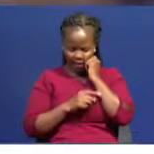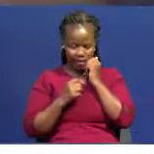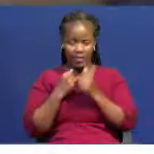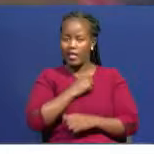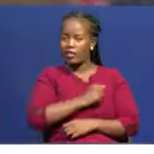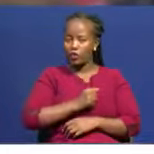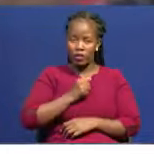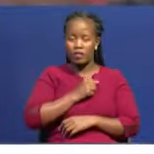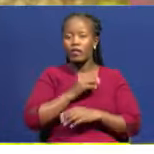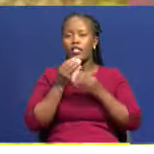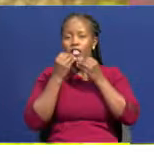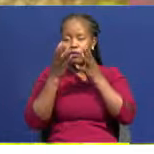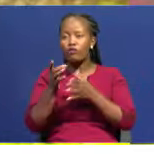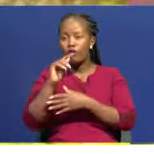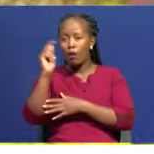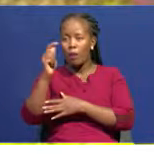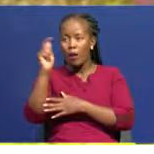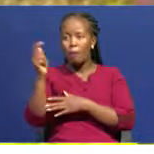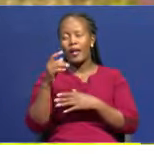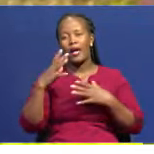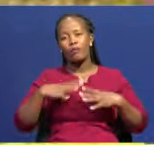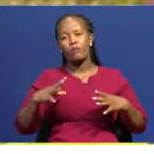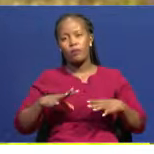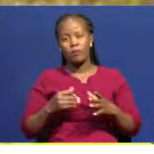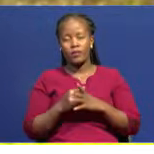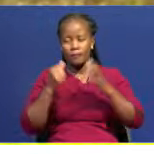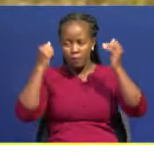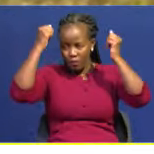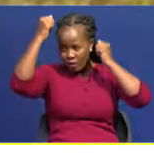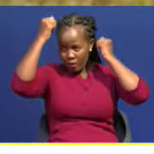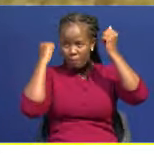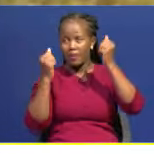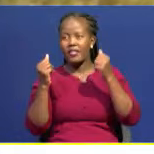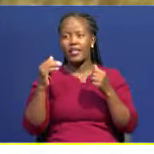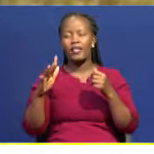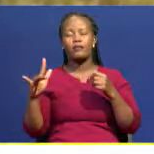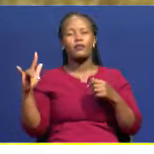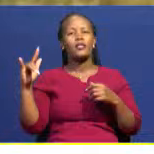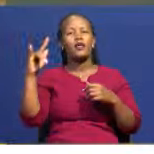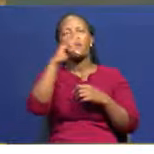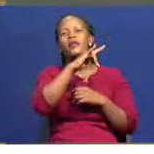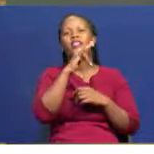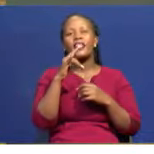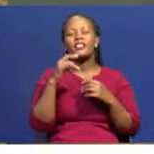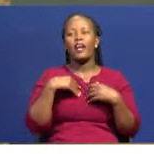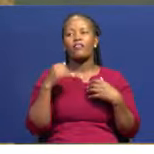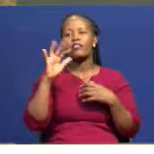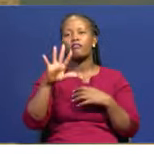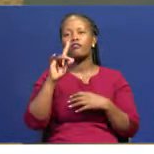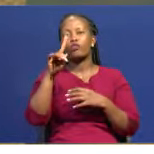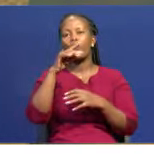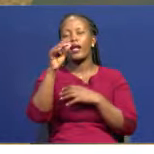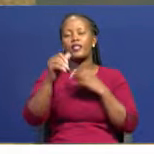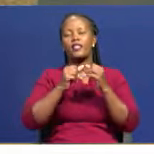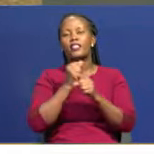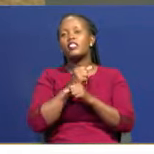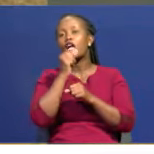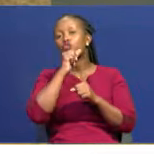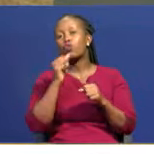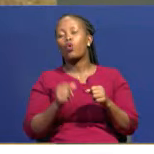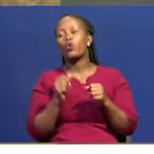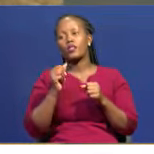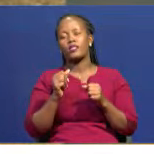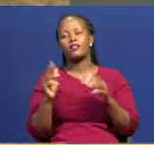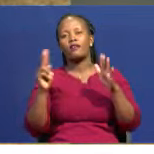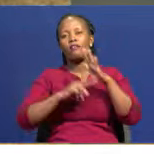of the terrible tragedy. The military plane carrying the 51-year-old Vice President Saulos Chilima and nine others went off